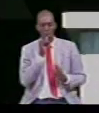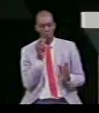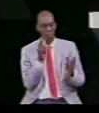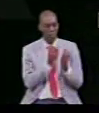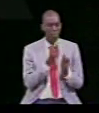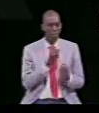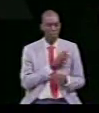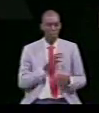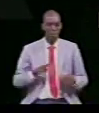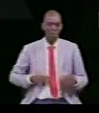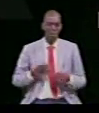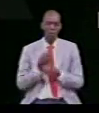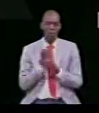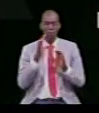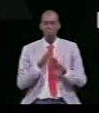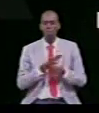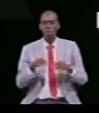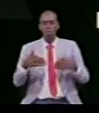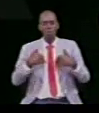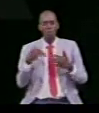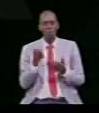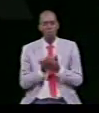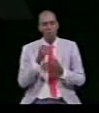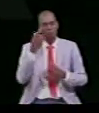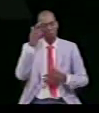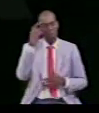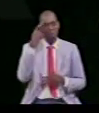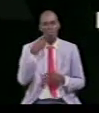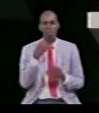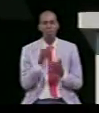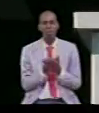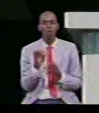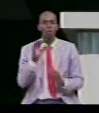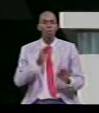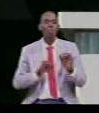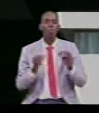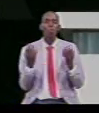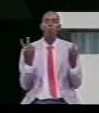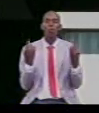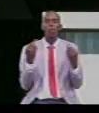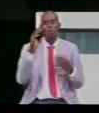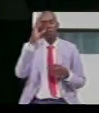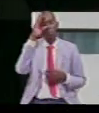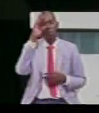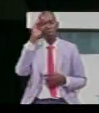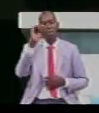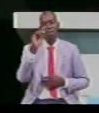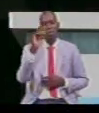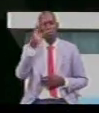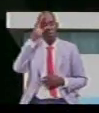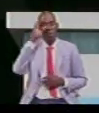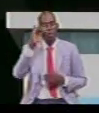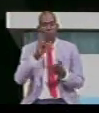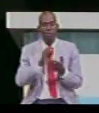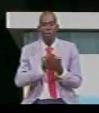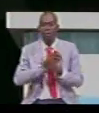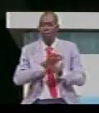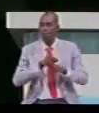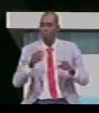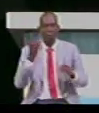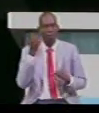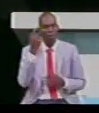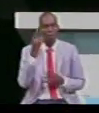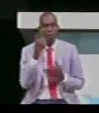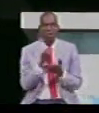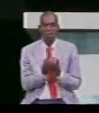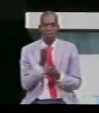don't have that. He says, O vain man, a man that doesn't understand that faith